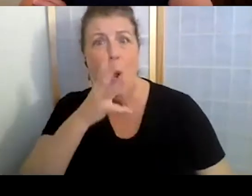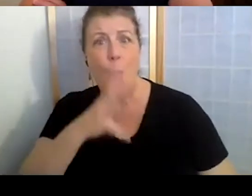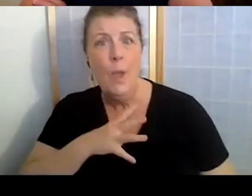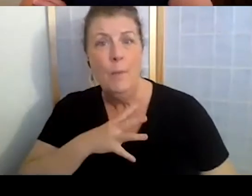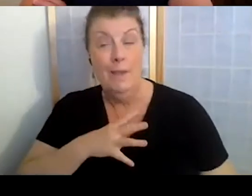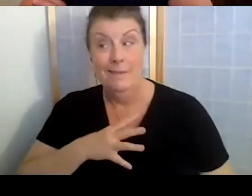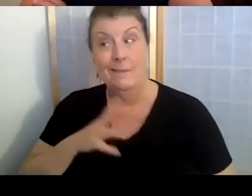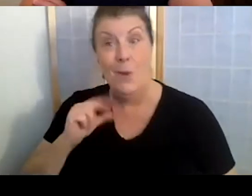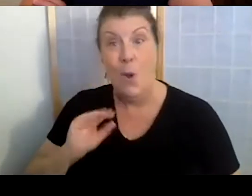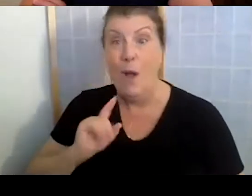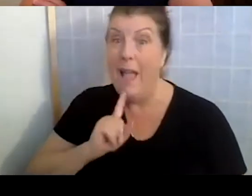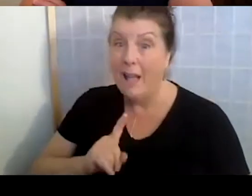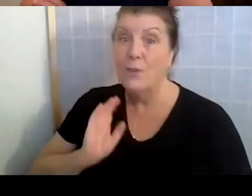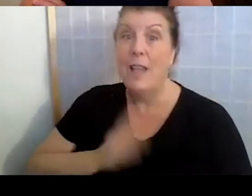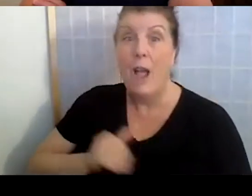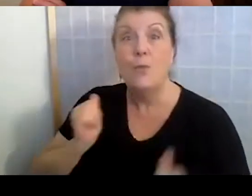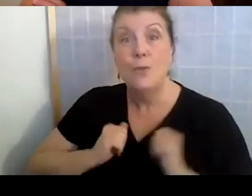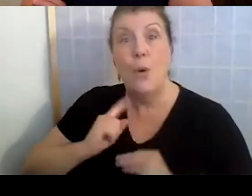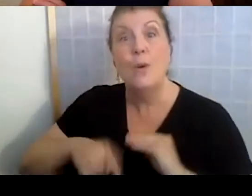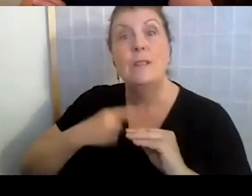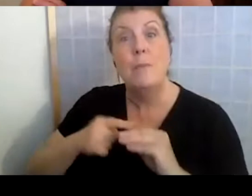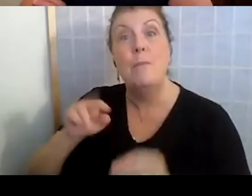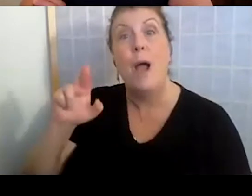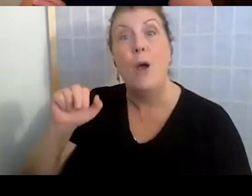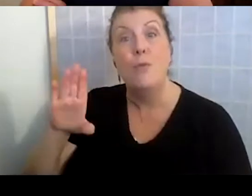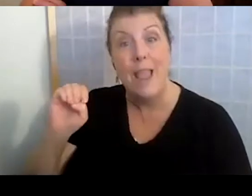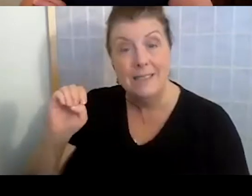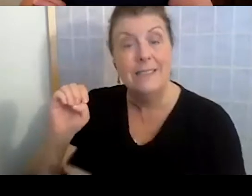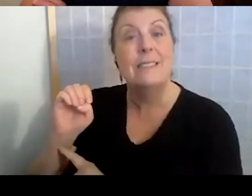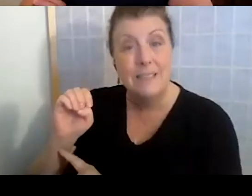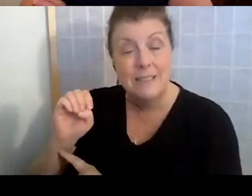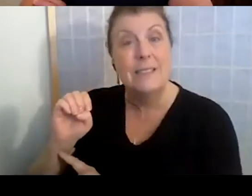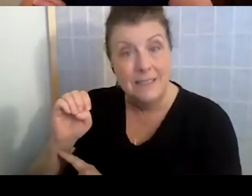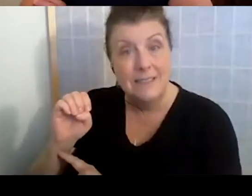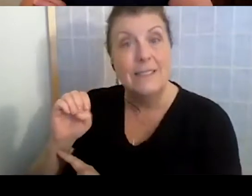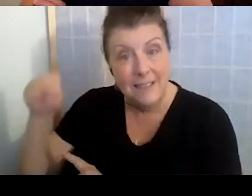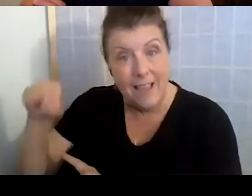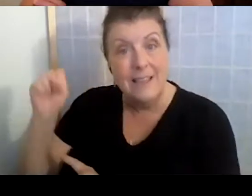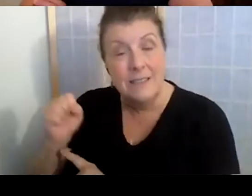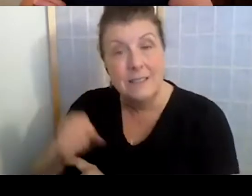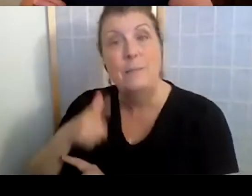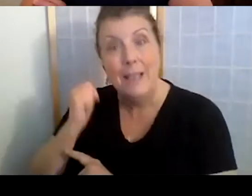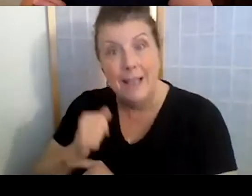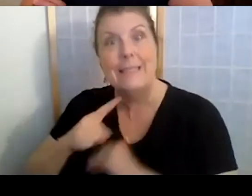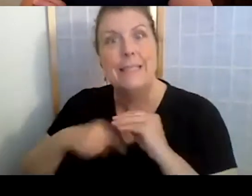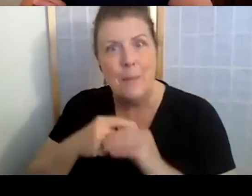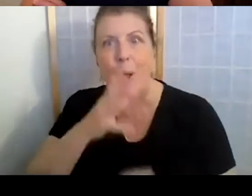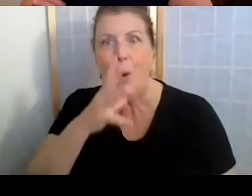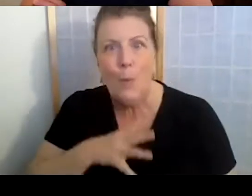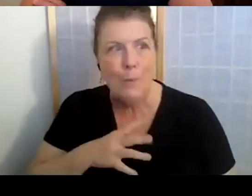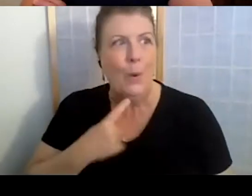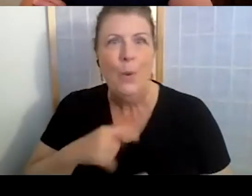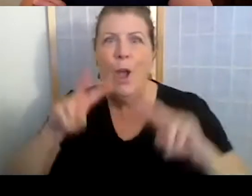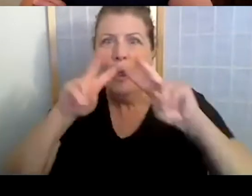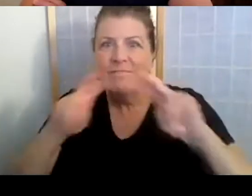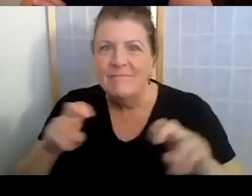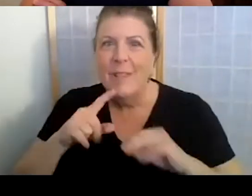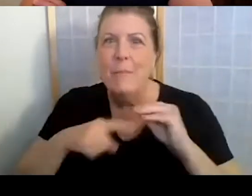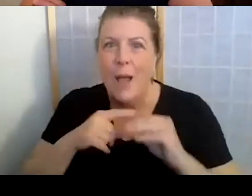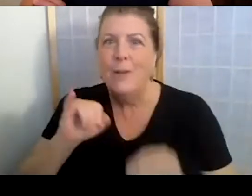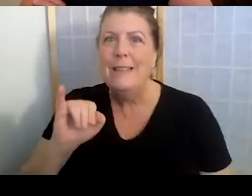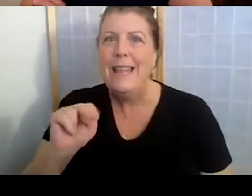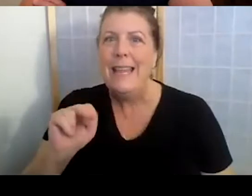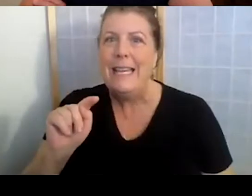of looking at it because we're really looking at intersexuality. We're really looking at like, what is it to be